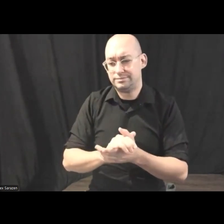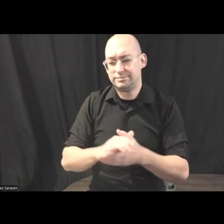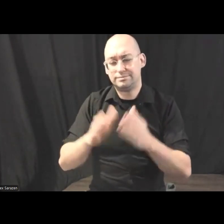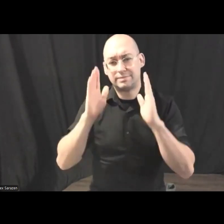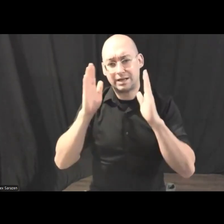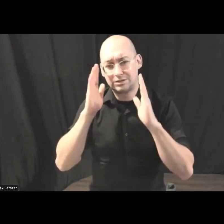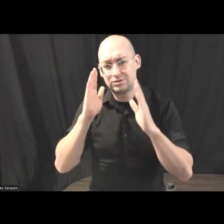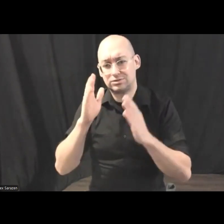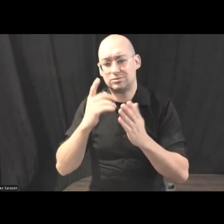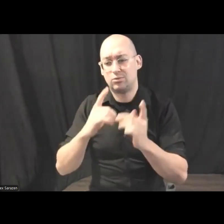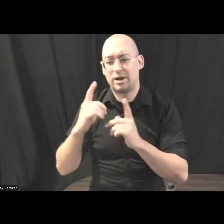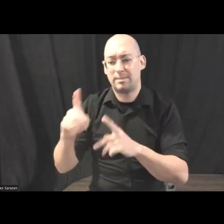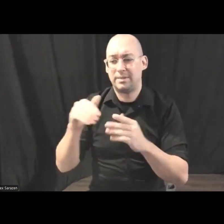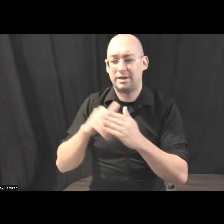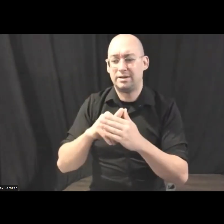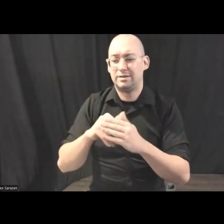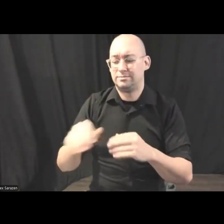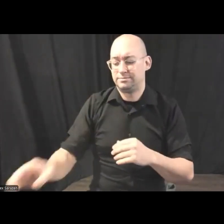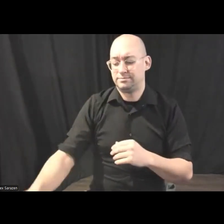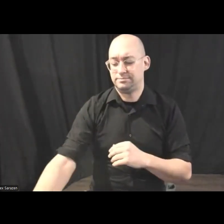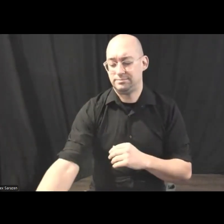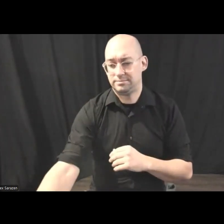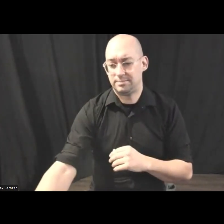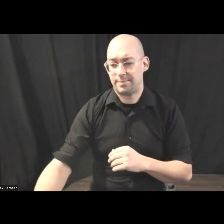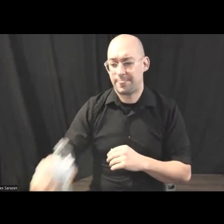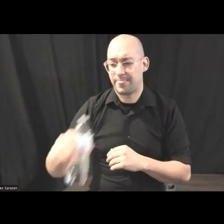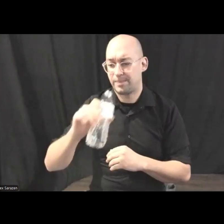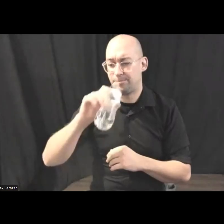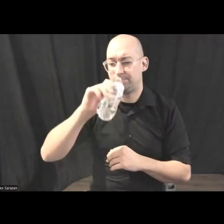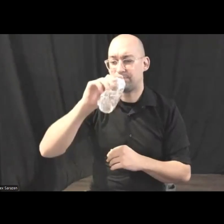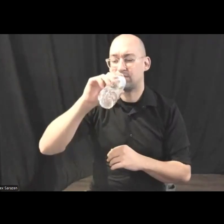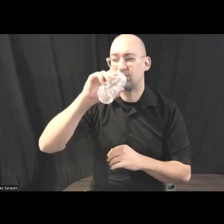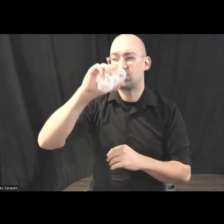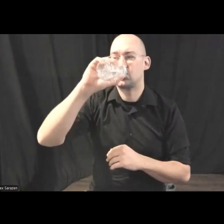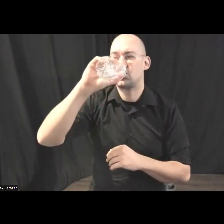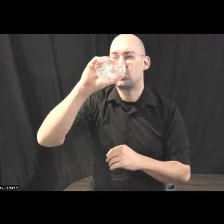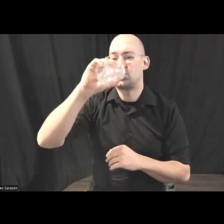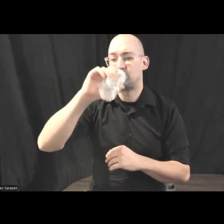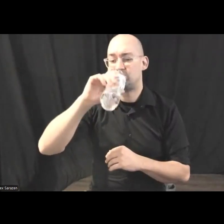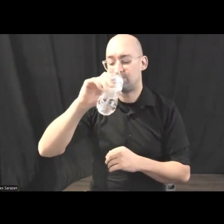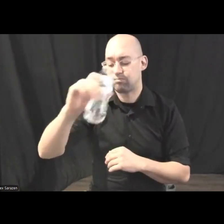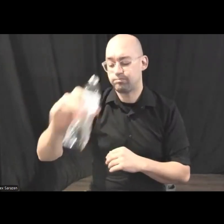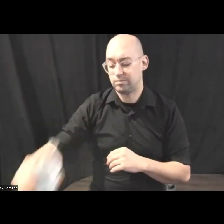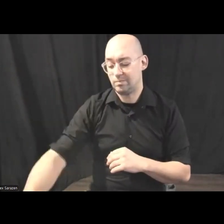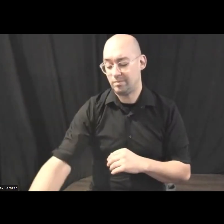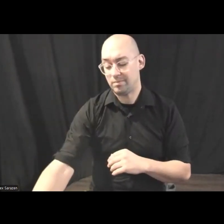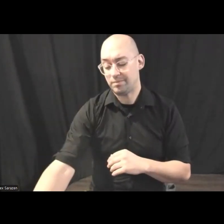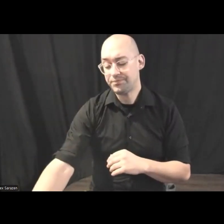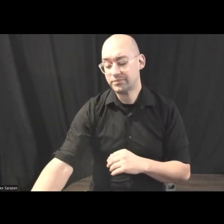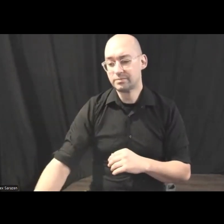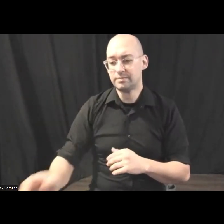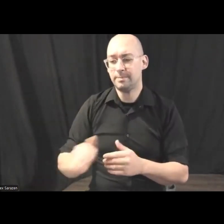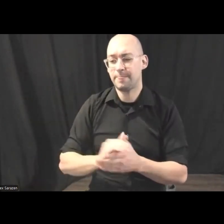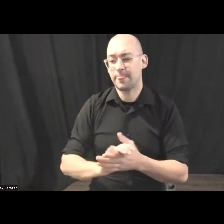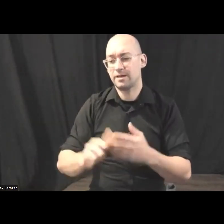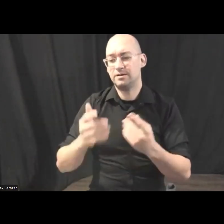General Bonta's work than you normally have to do or want to do. But what he's doing to protect the Constitution with the other state attorney generals,